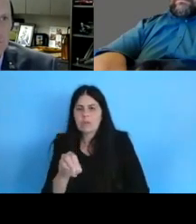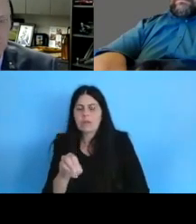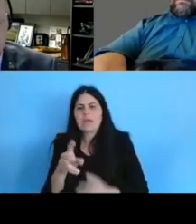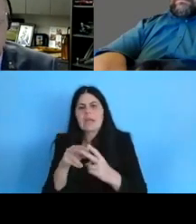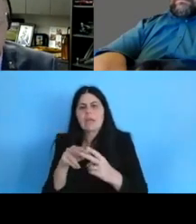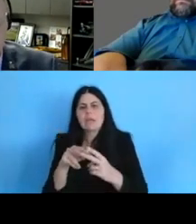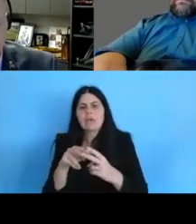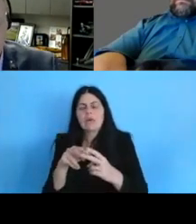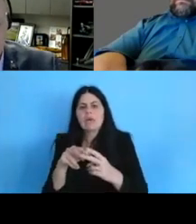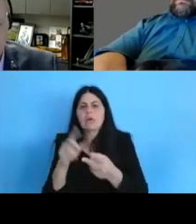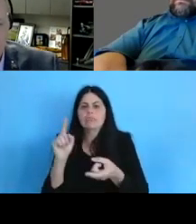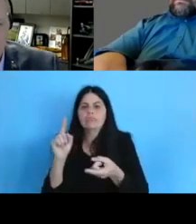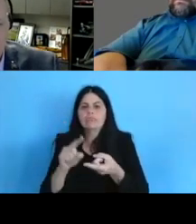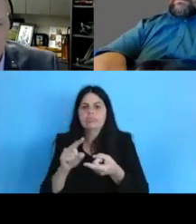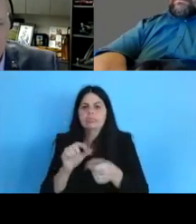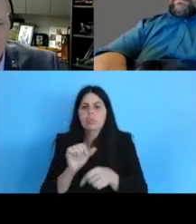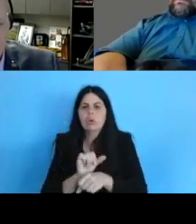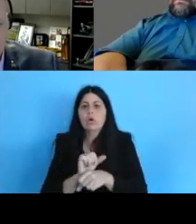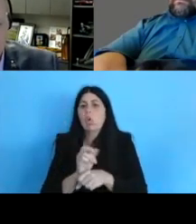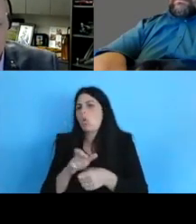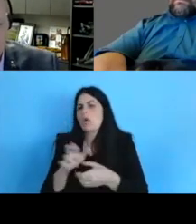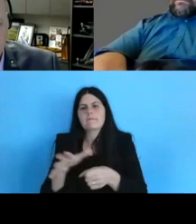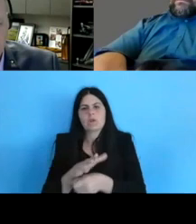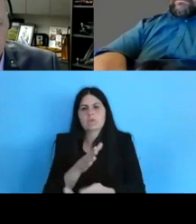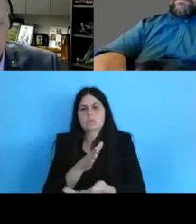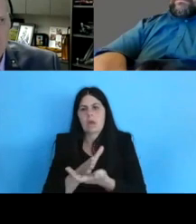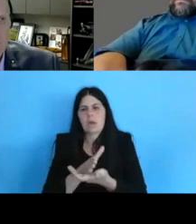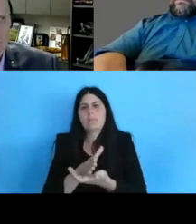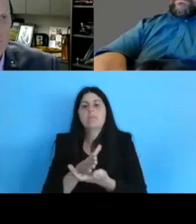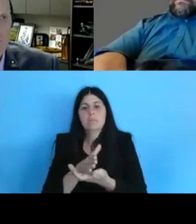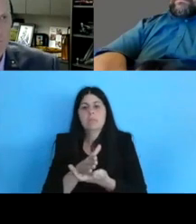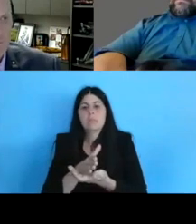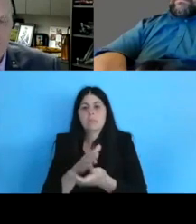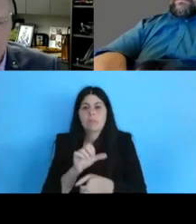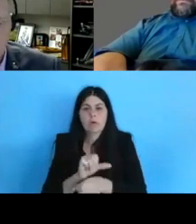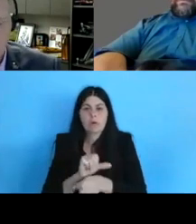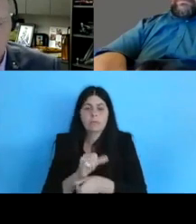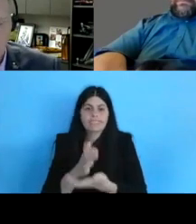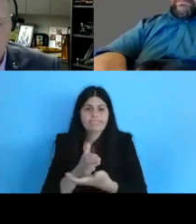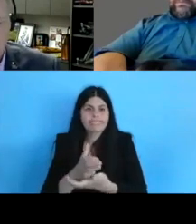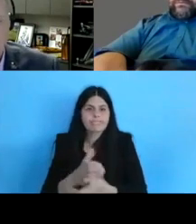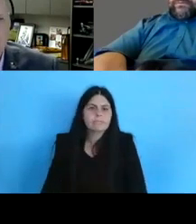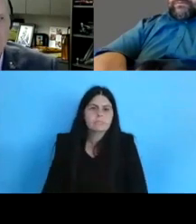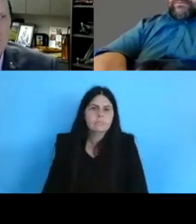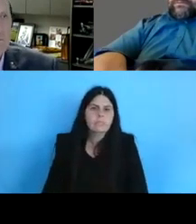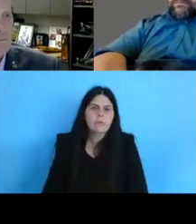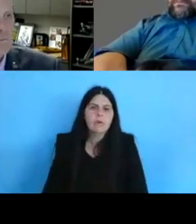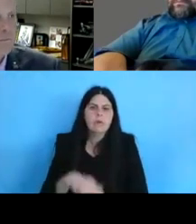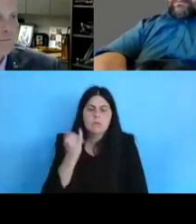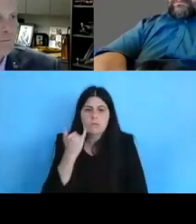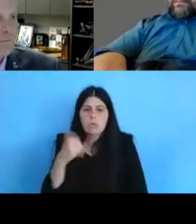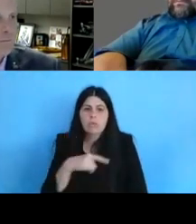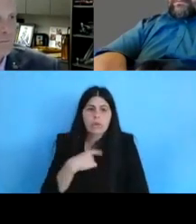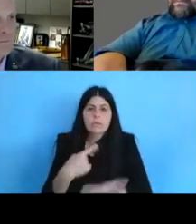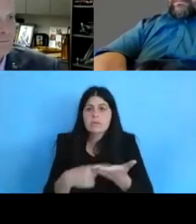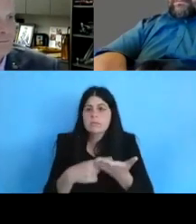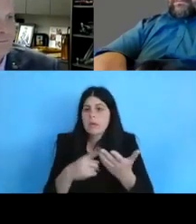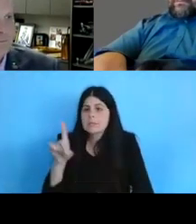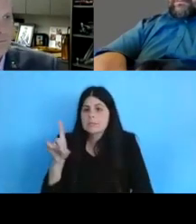working at all. So again, as we talk about disabled veterans,